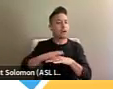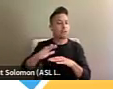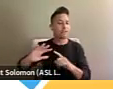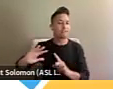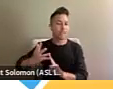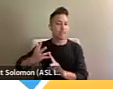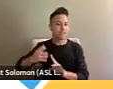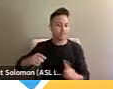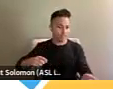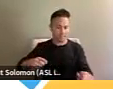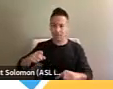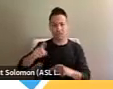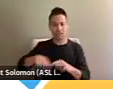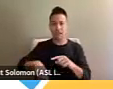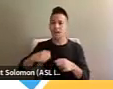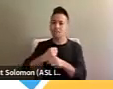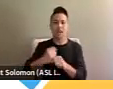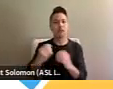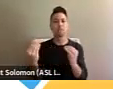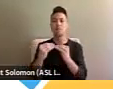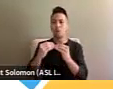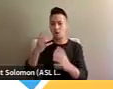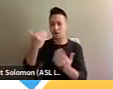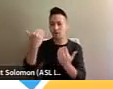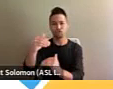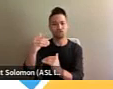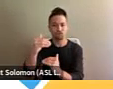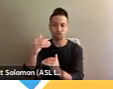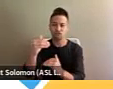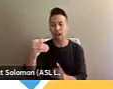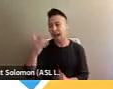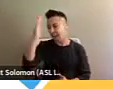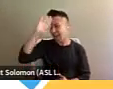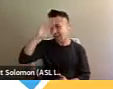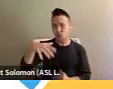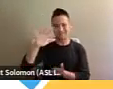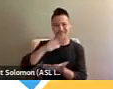You couldn't make it more restrictive than it already is. I know it's confusing. I'm sorry.